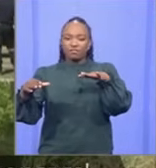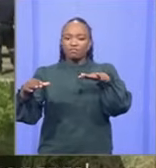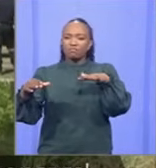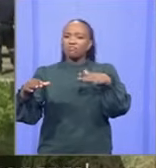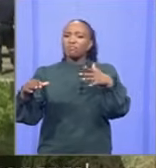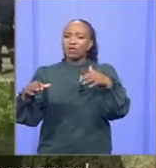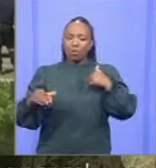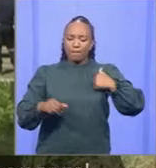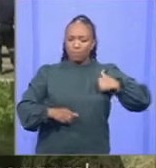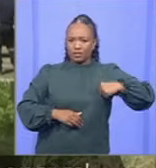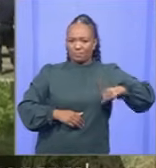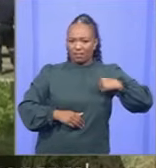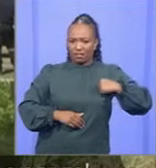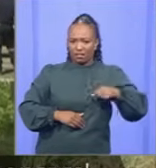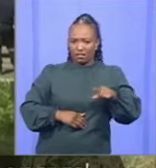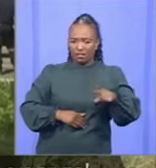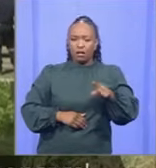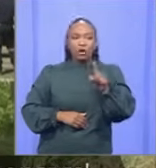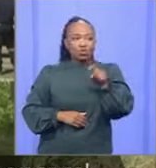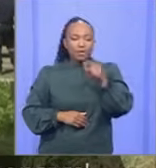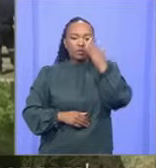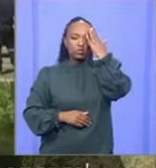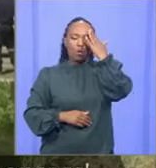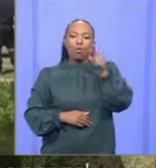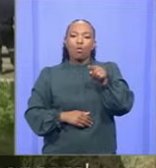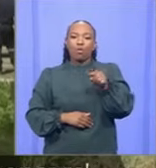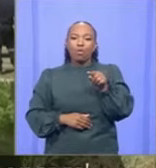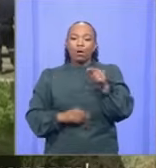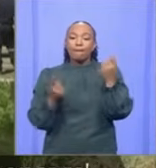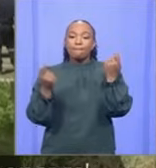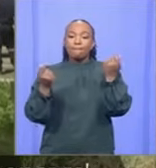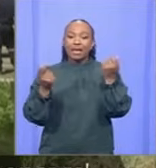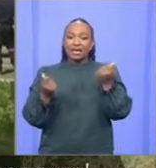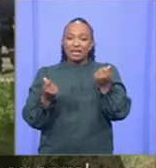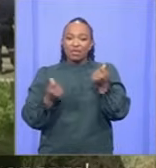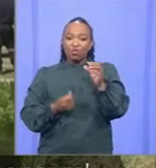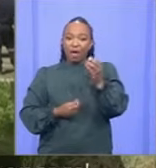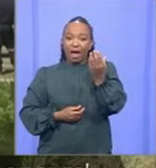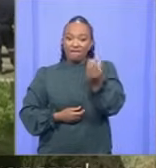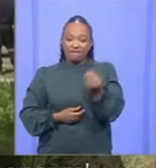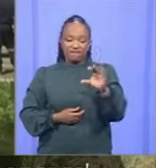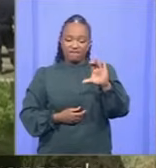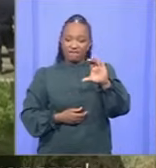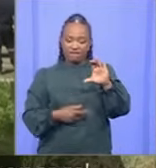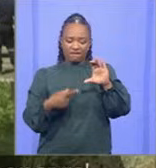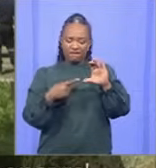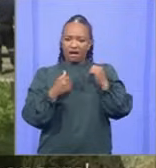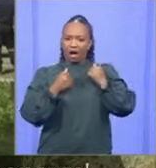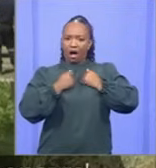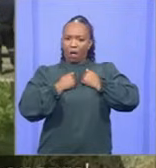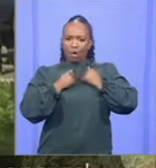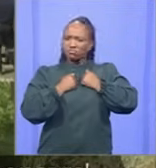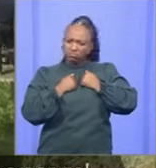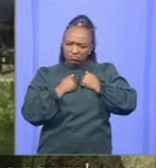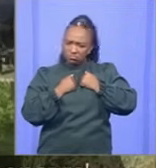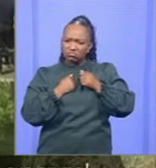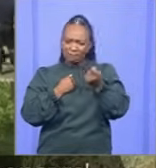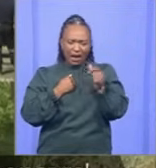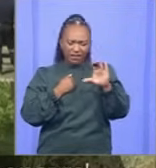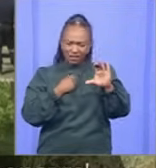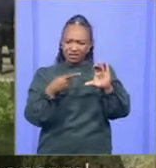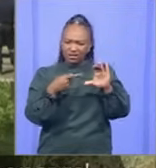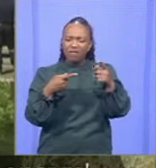as municipality we should know that the money that we have is not ours. It belongs to the residents. And the